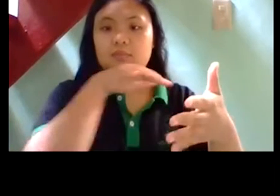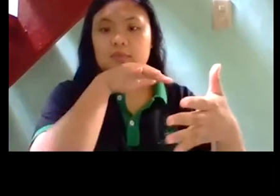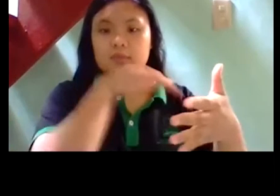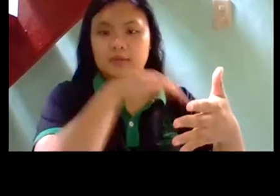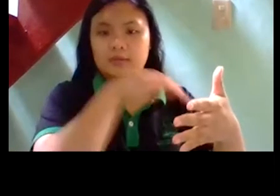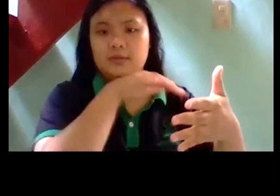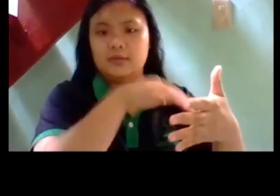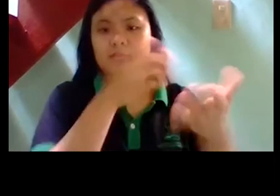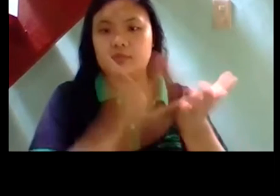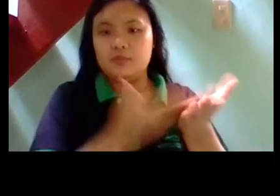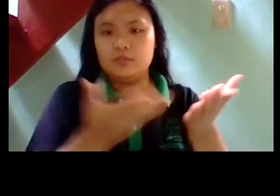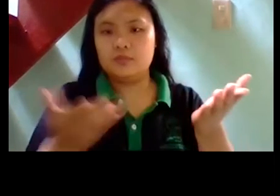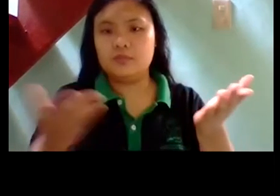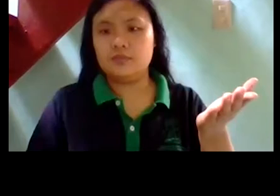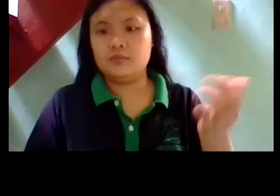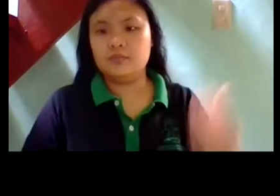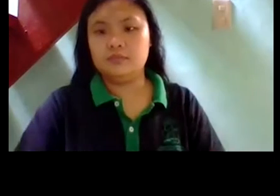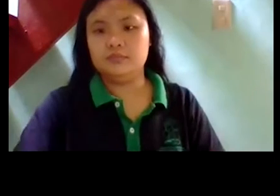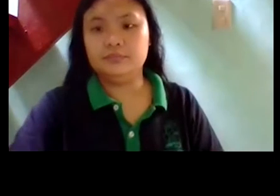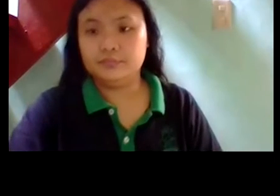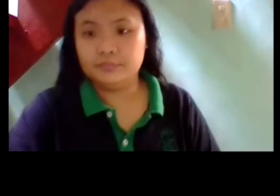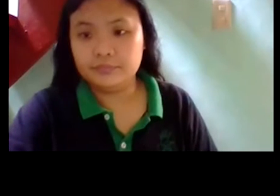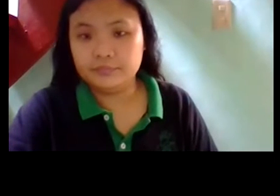Okay. Okay. That's fine.